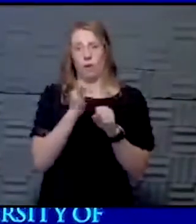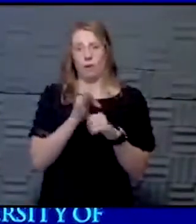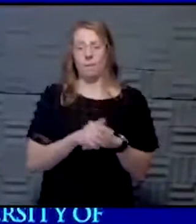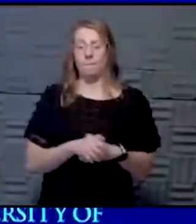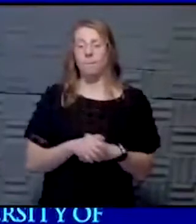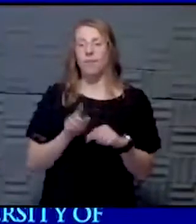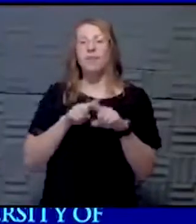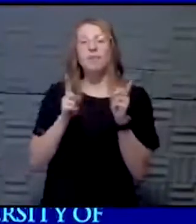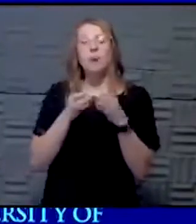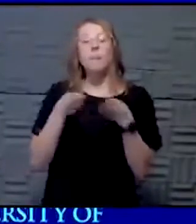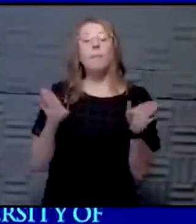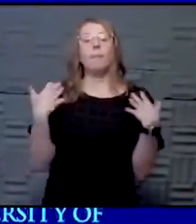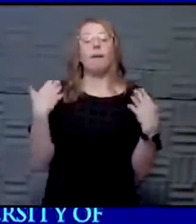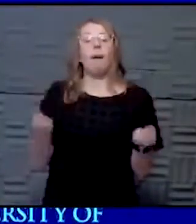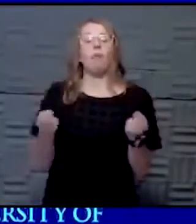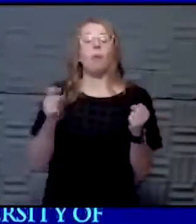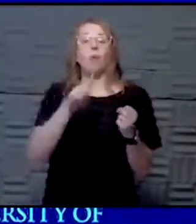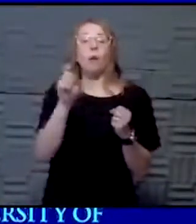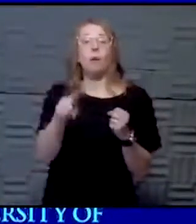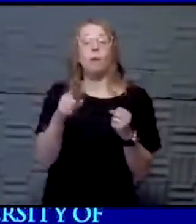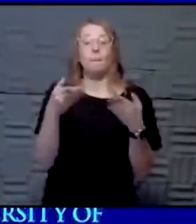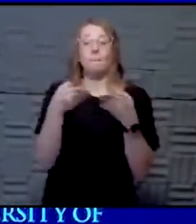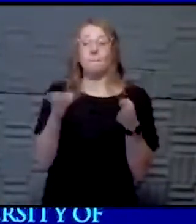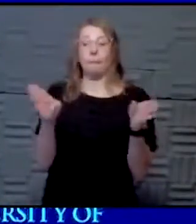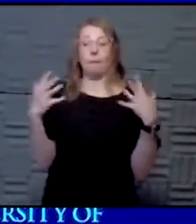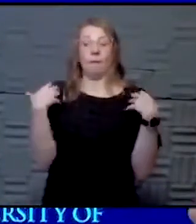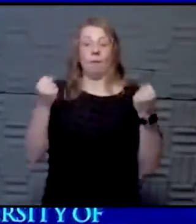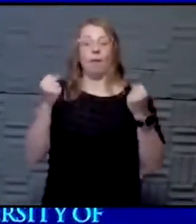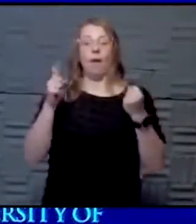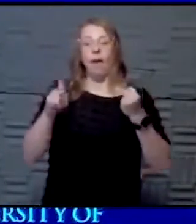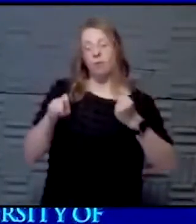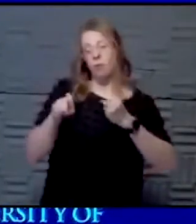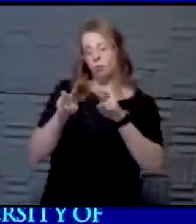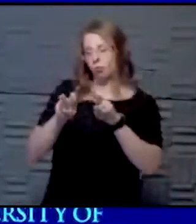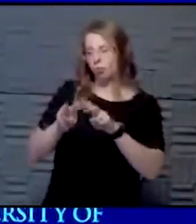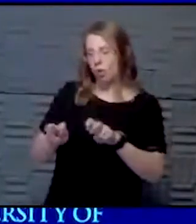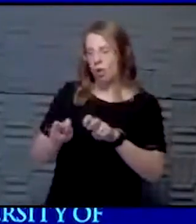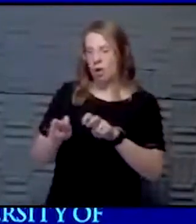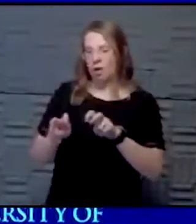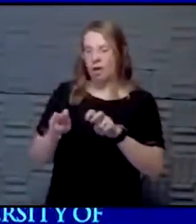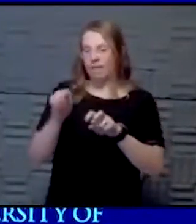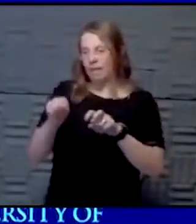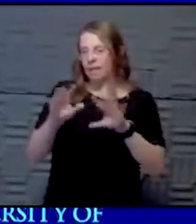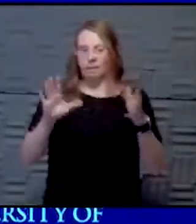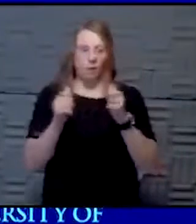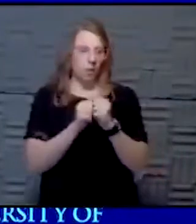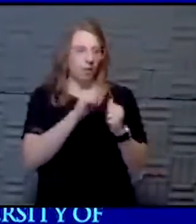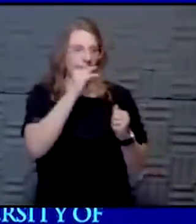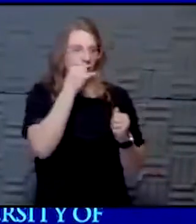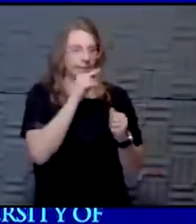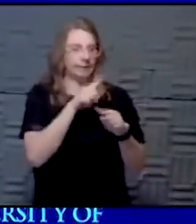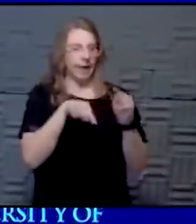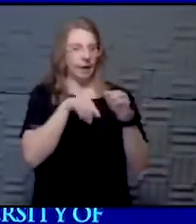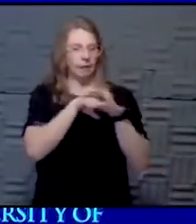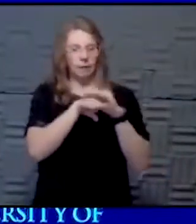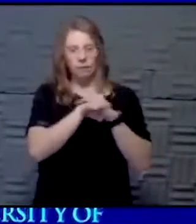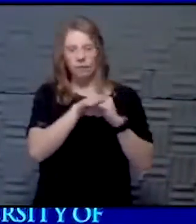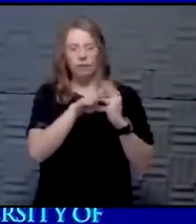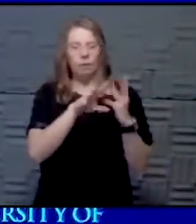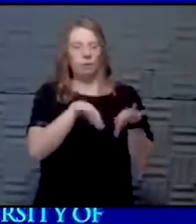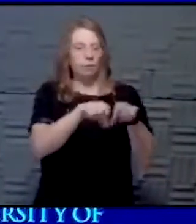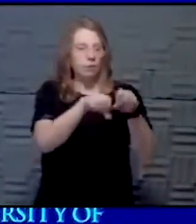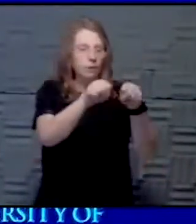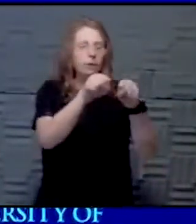public health question, because the public health has to say, what is the weight of that against, kids not being able to be in sports and the increased risk